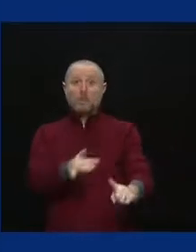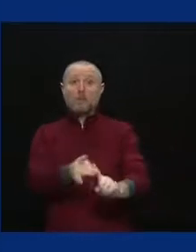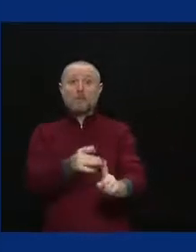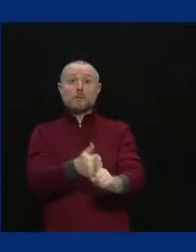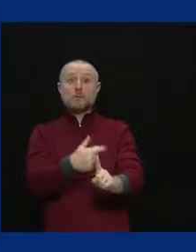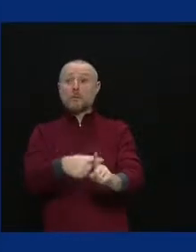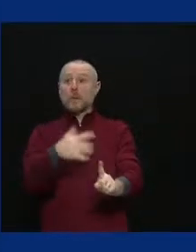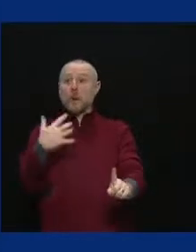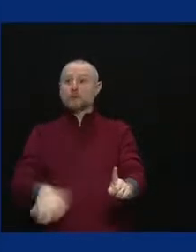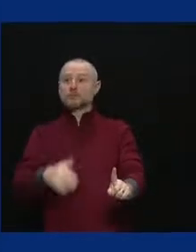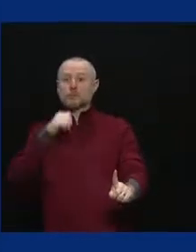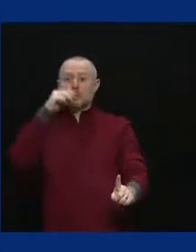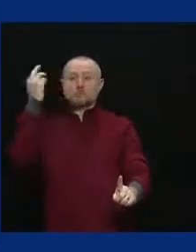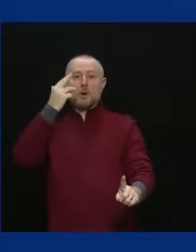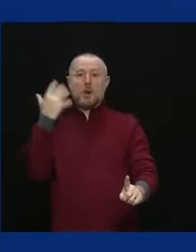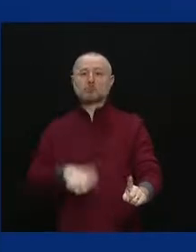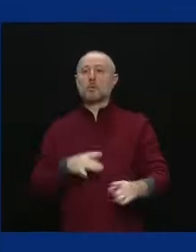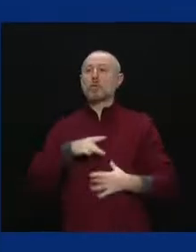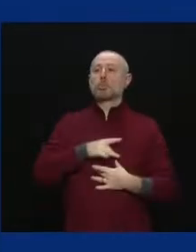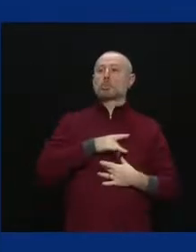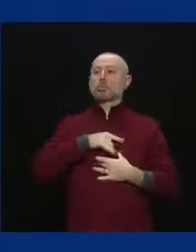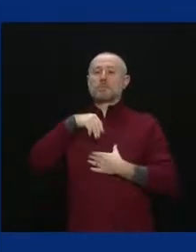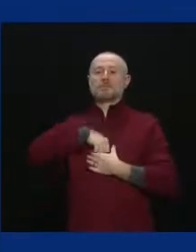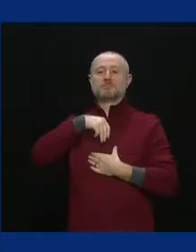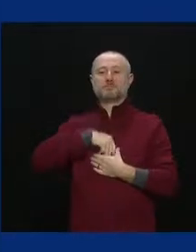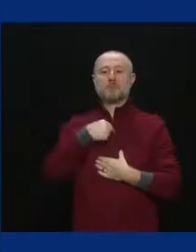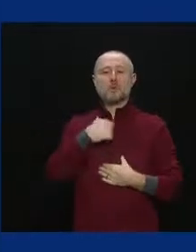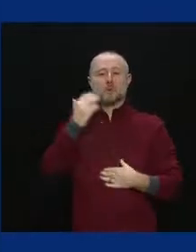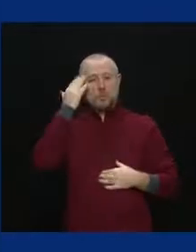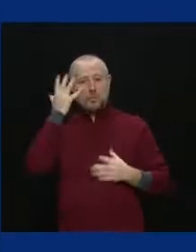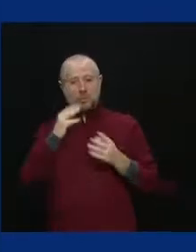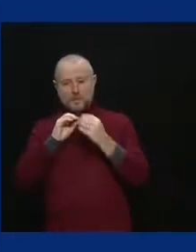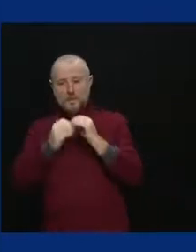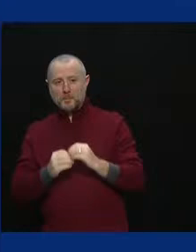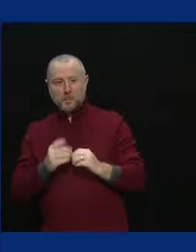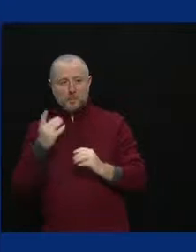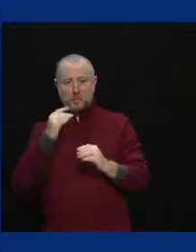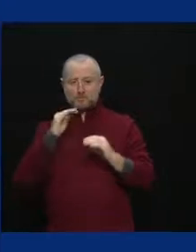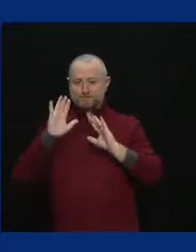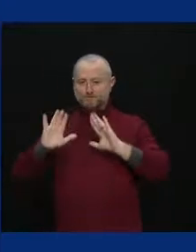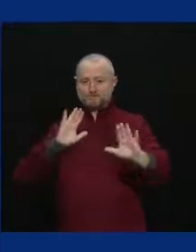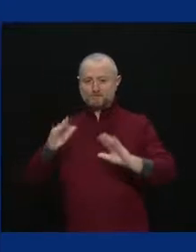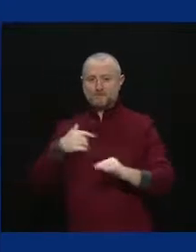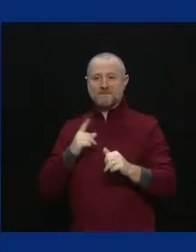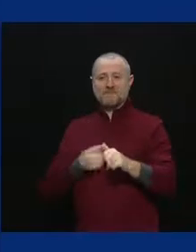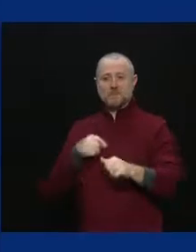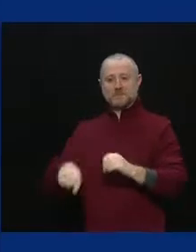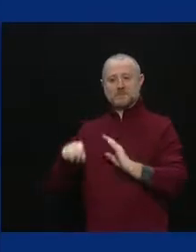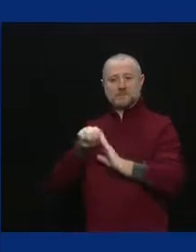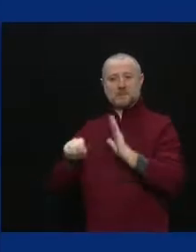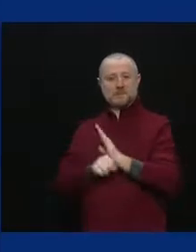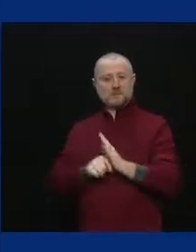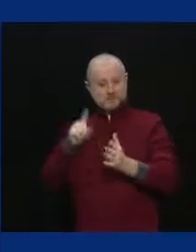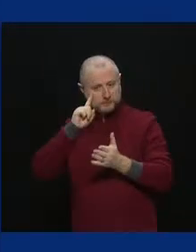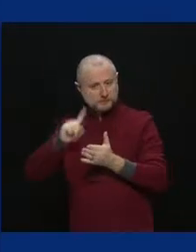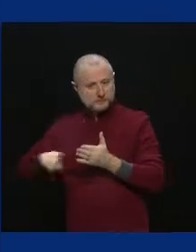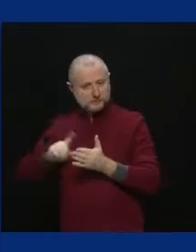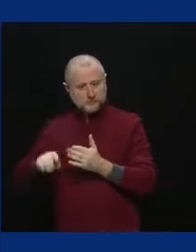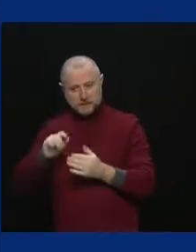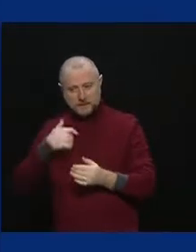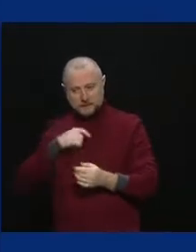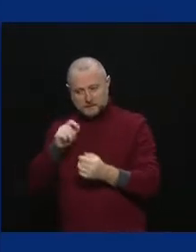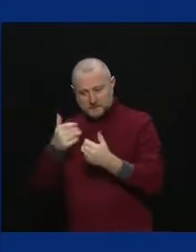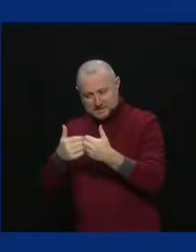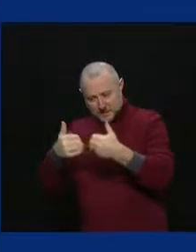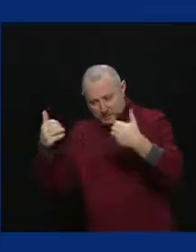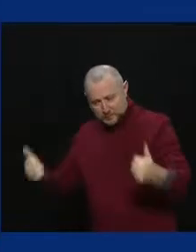the symptoms. So the question was, how severe is this? And that's why we are the first state to identify that there should be a separate way of calculating.